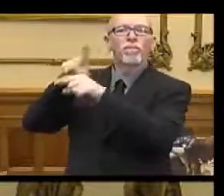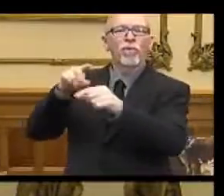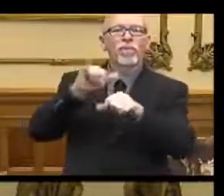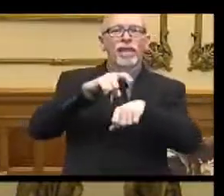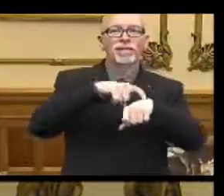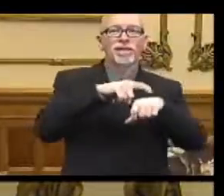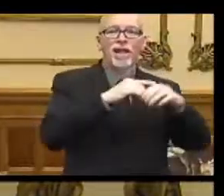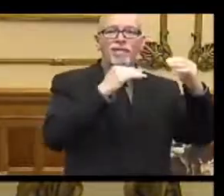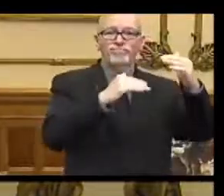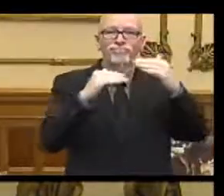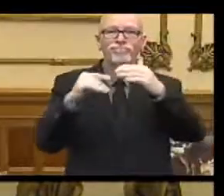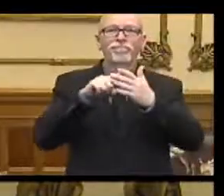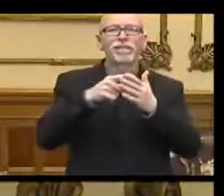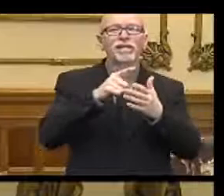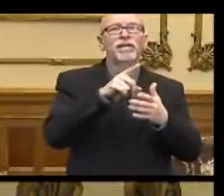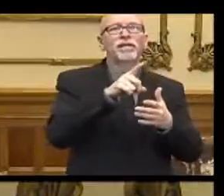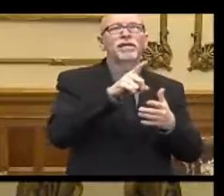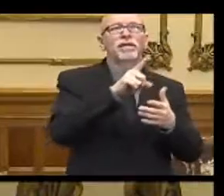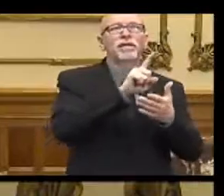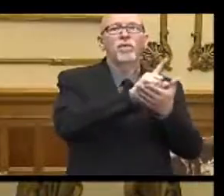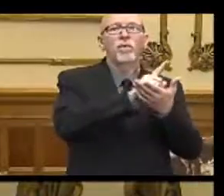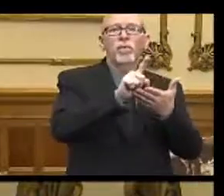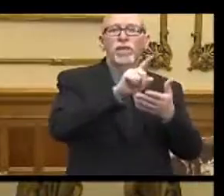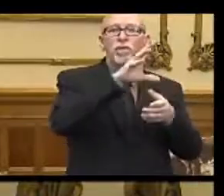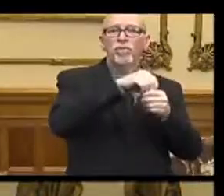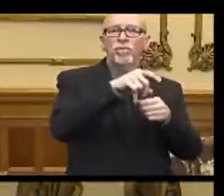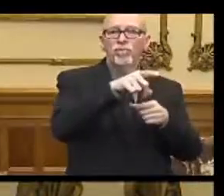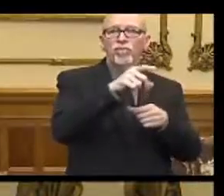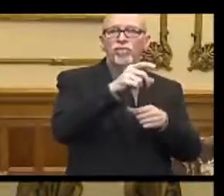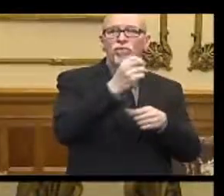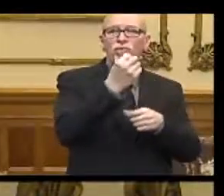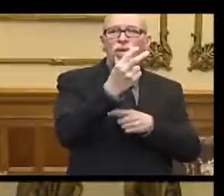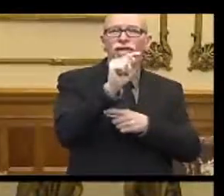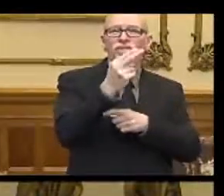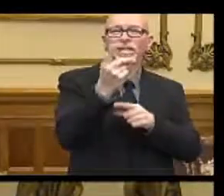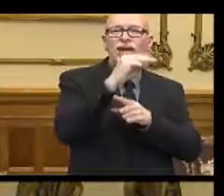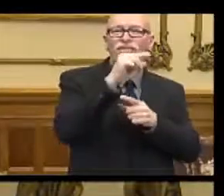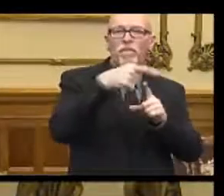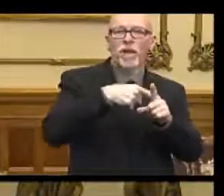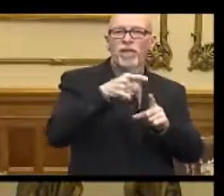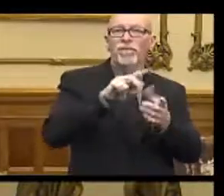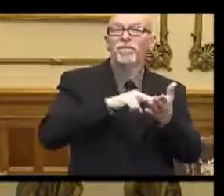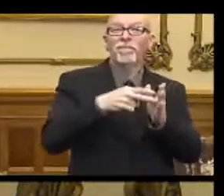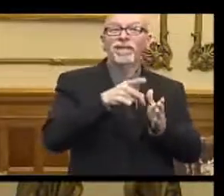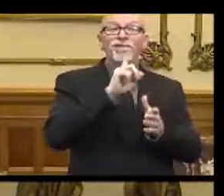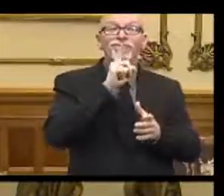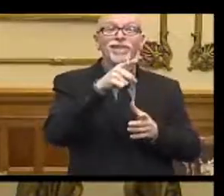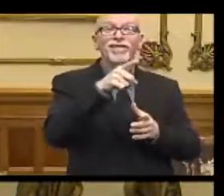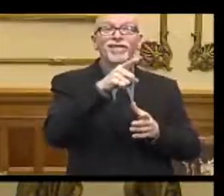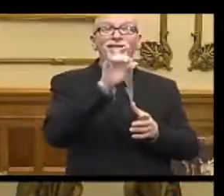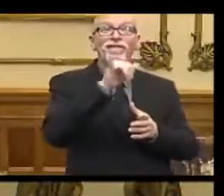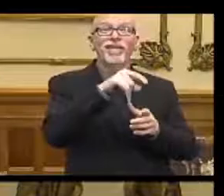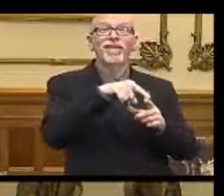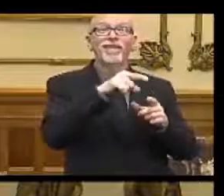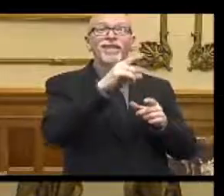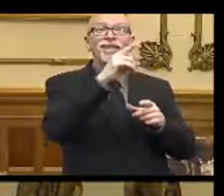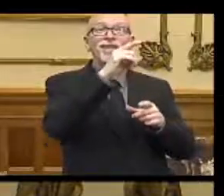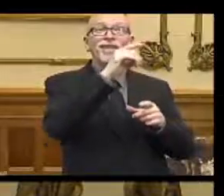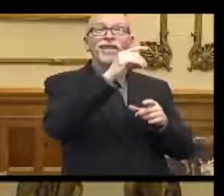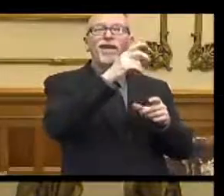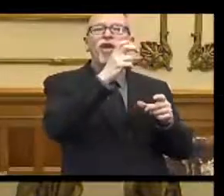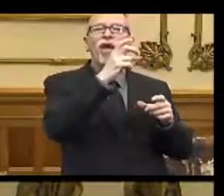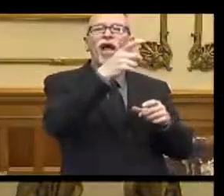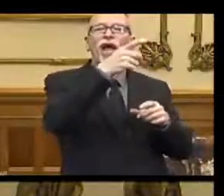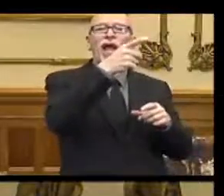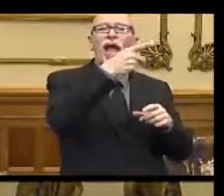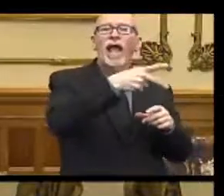frame covers the week that includes the 12th day of the month. So you're really looking from midway from month to